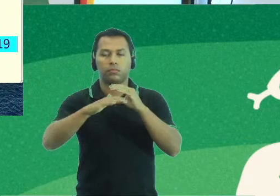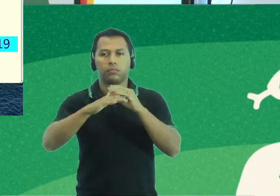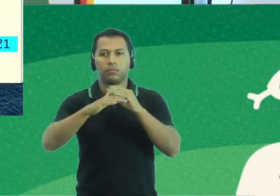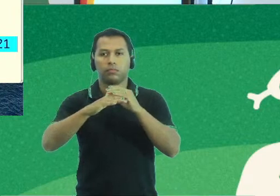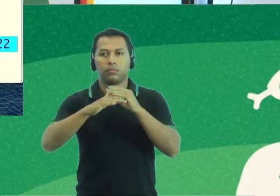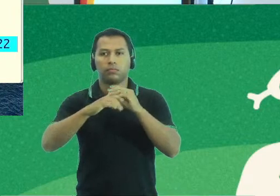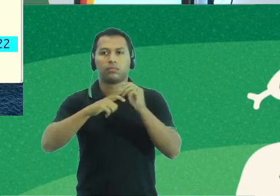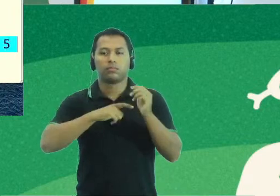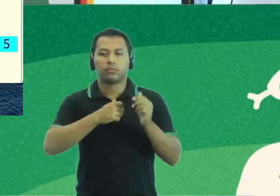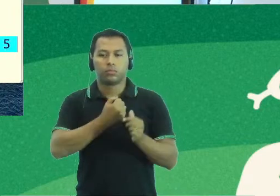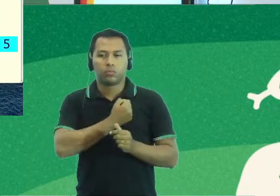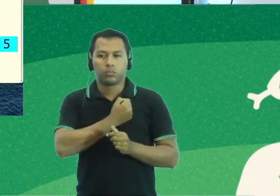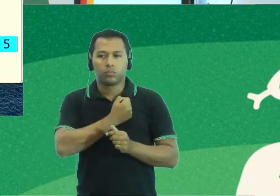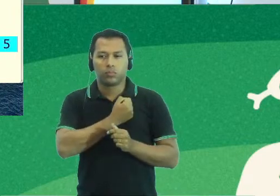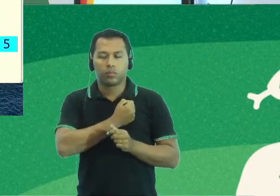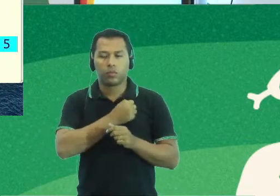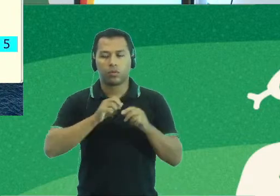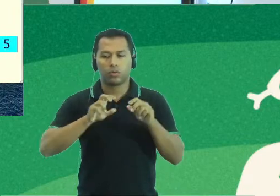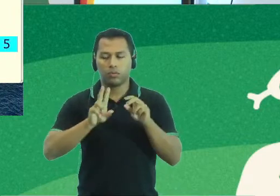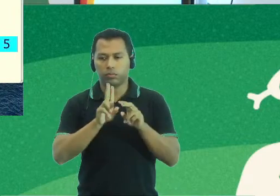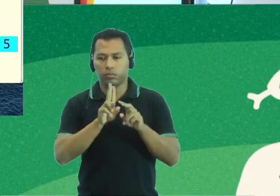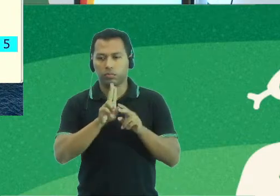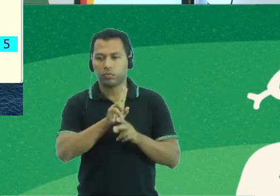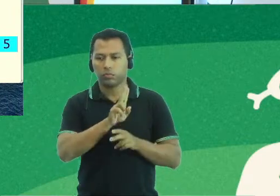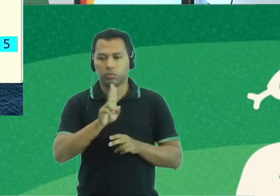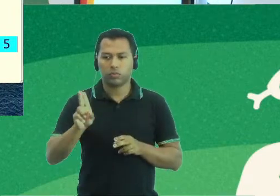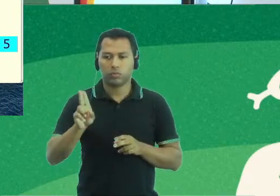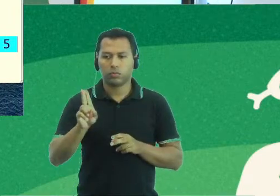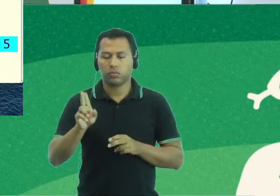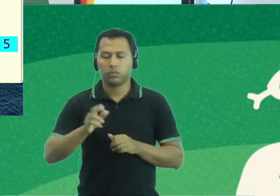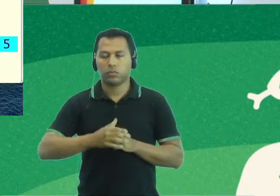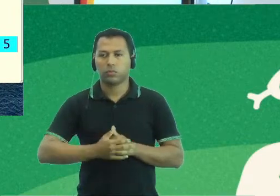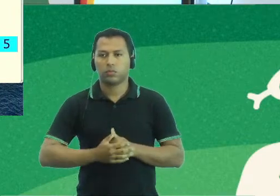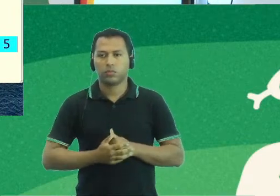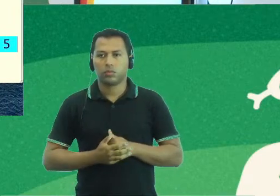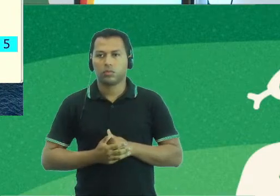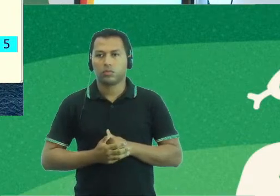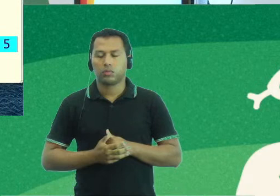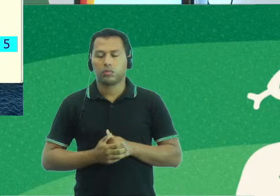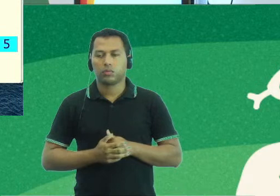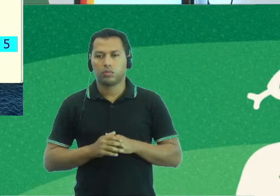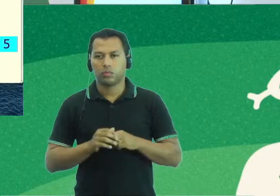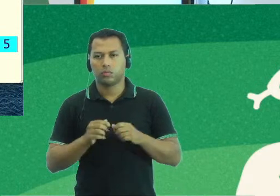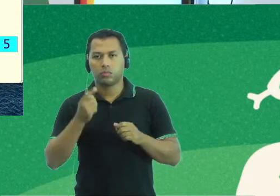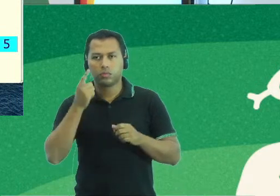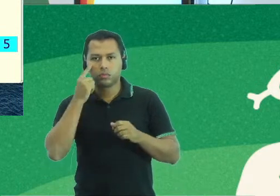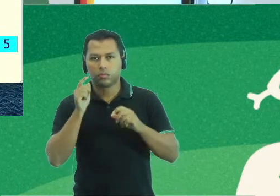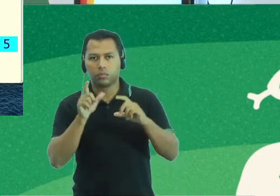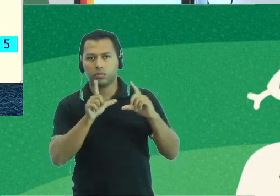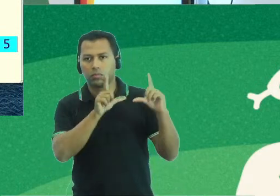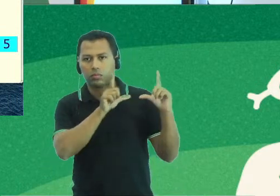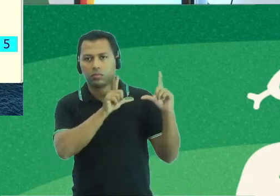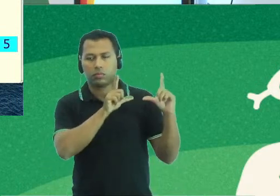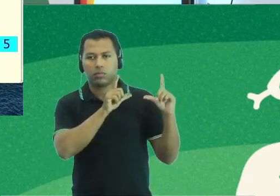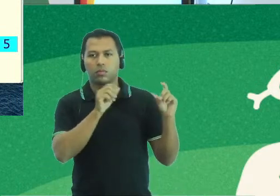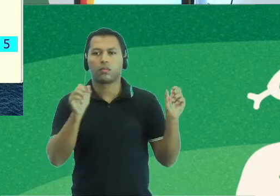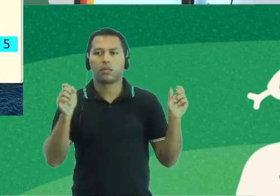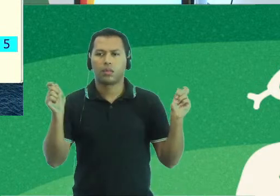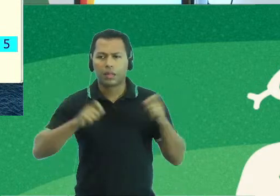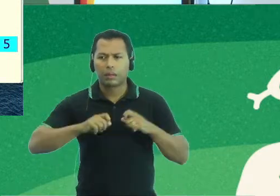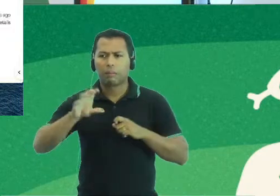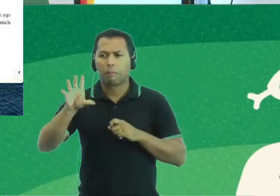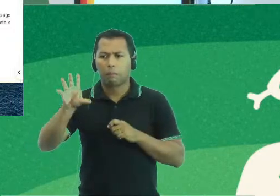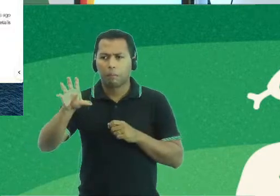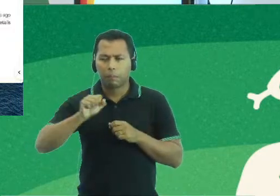email response. And we can do whatever we want in here. Here I can grab information associated with the email.